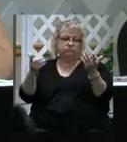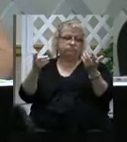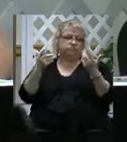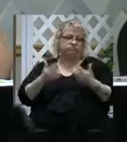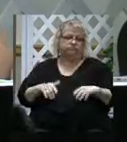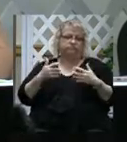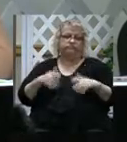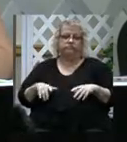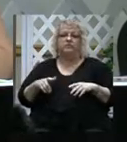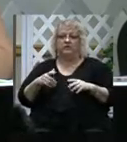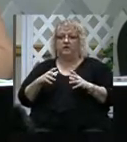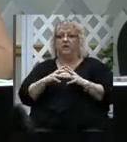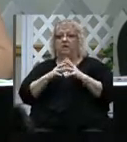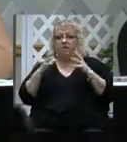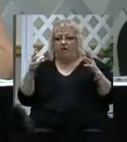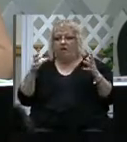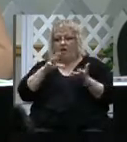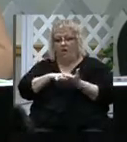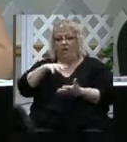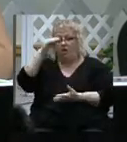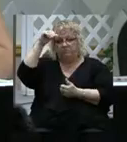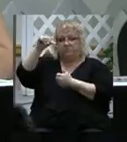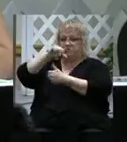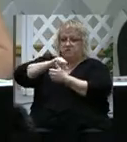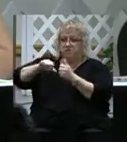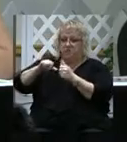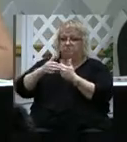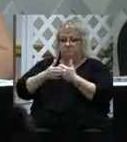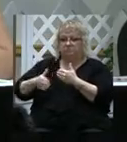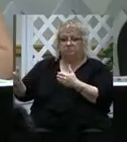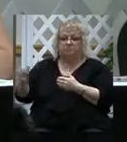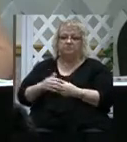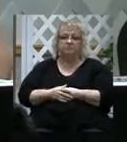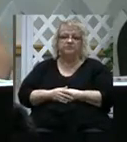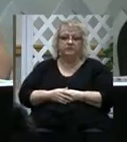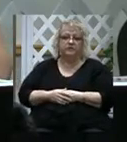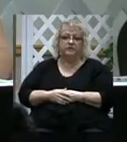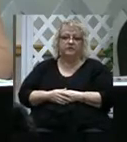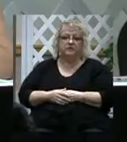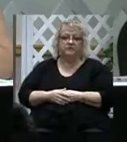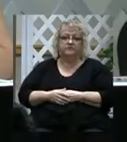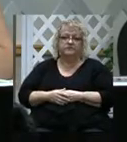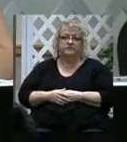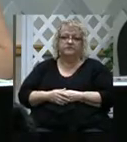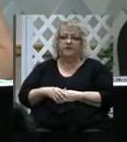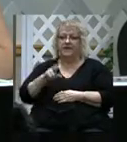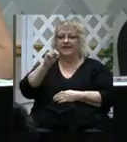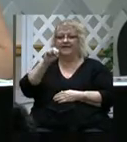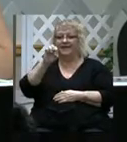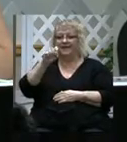just, we learn from each other. So just networking and